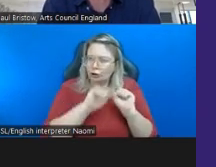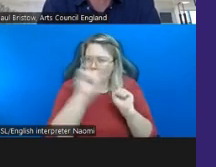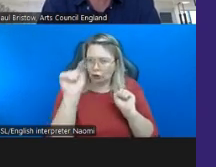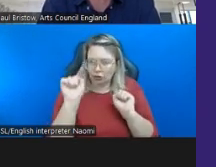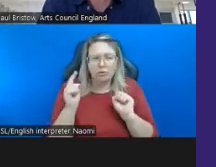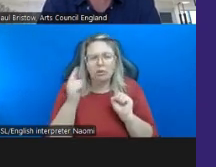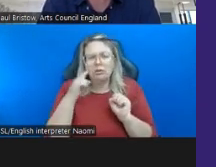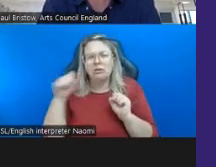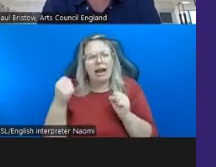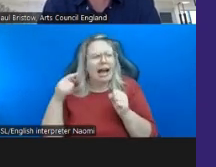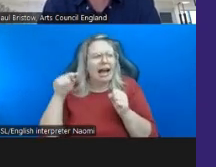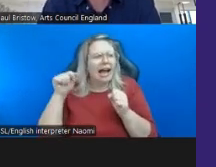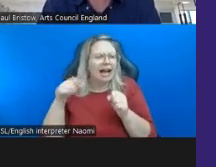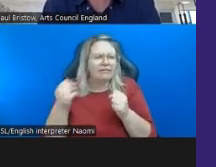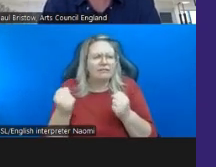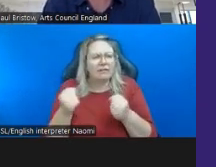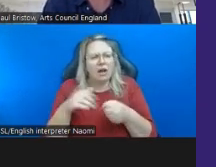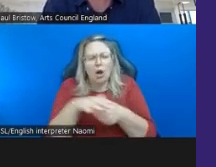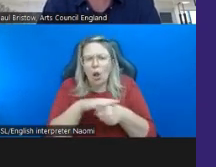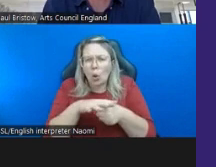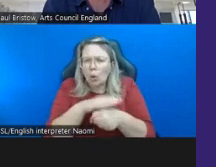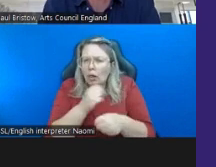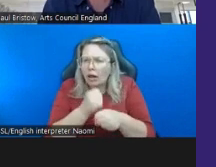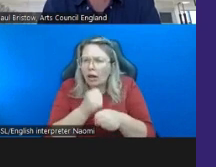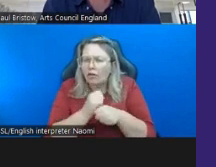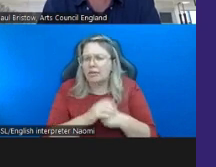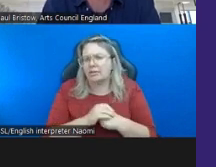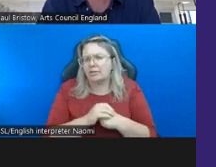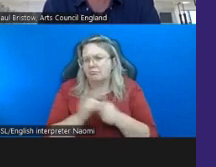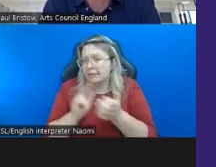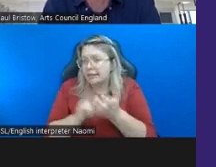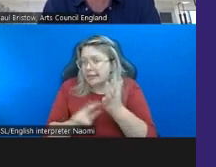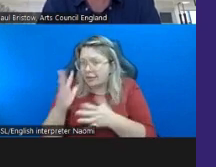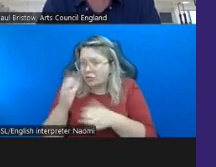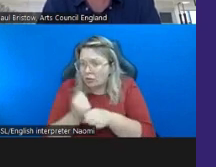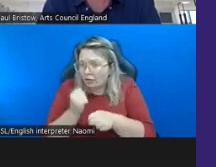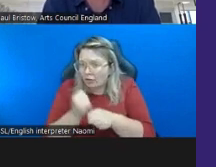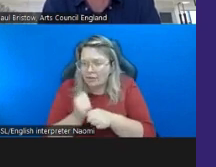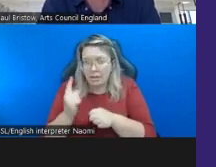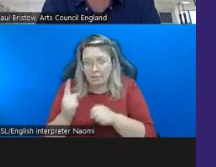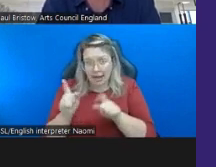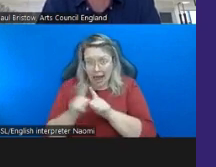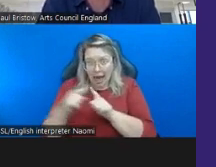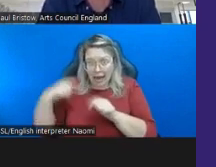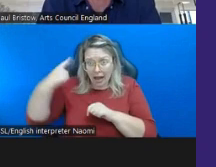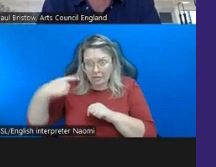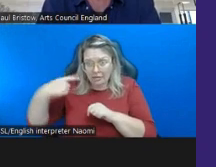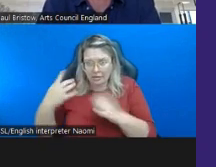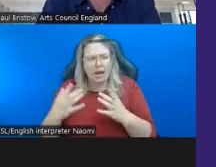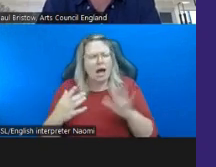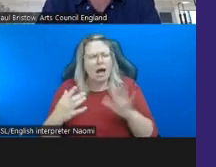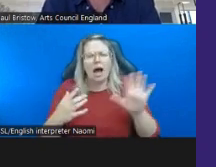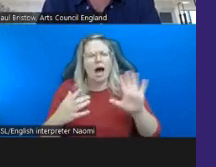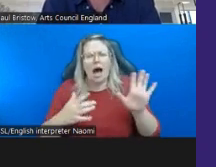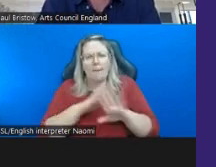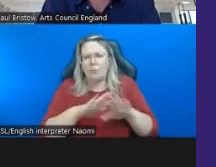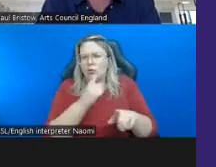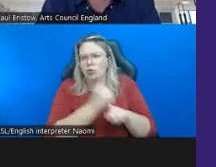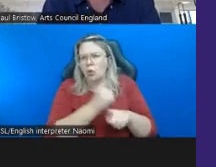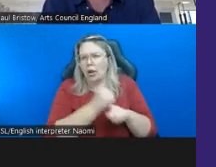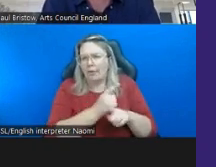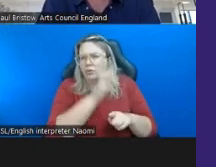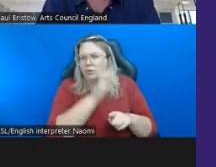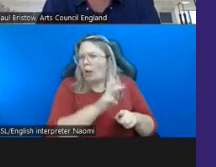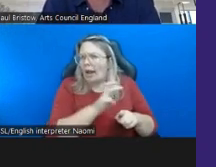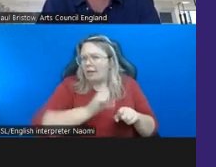national government, but we don't see that regional tier of government that you see in London. I don't want to call Wales, Scotland, or Northern Ireland regions. I've